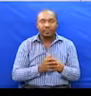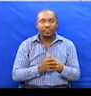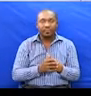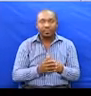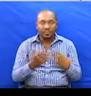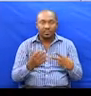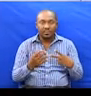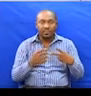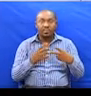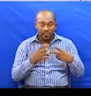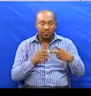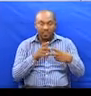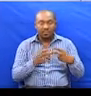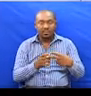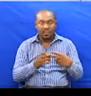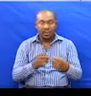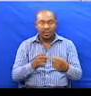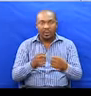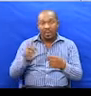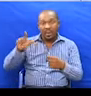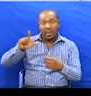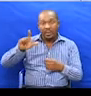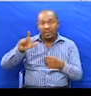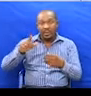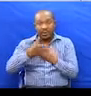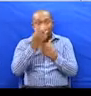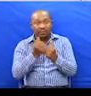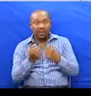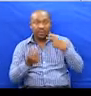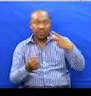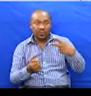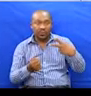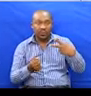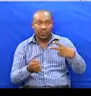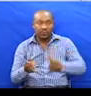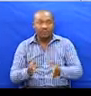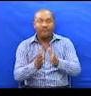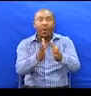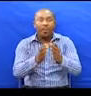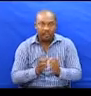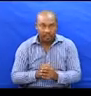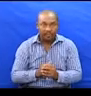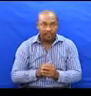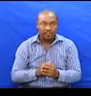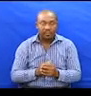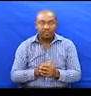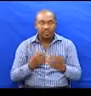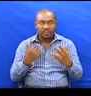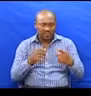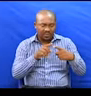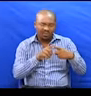So lipid exists into 2 forms. The first form is fat. The second form is oil. What is